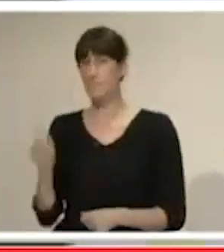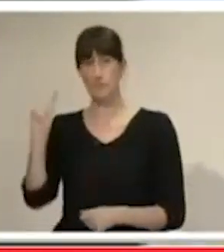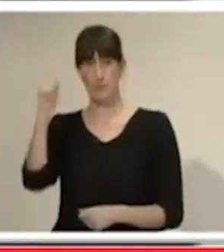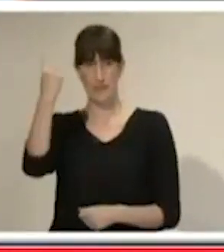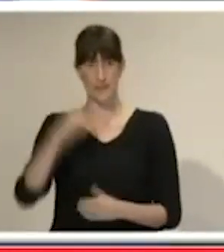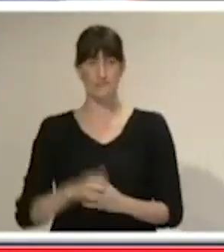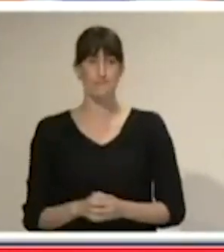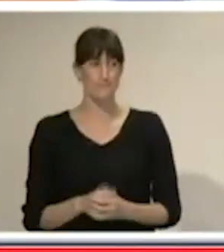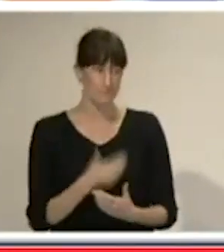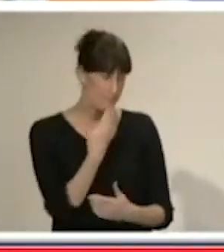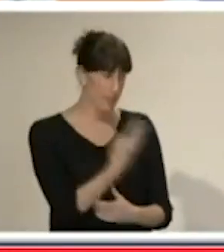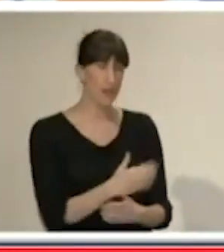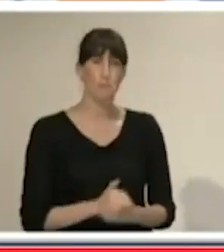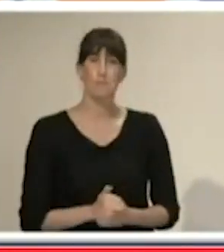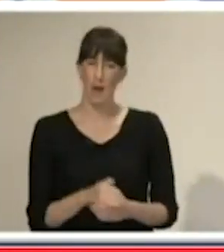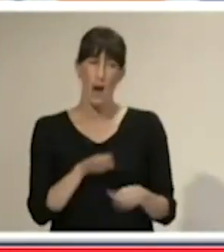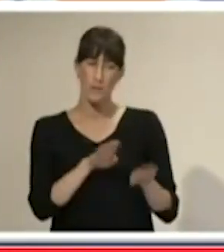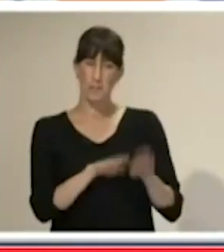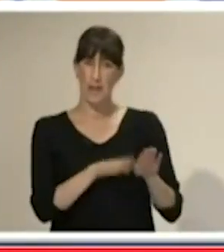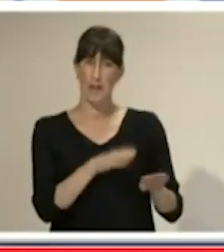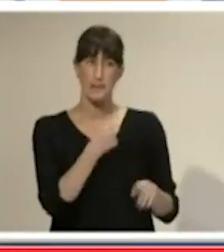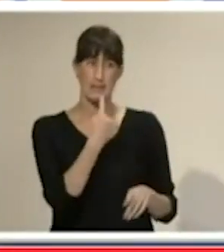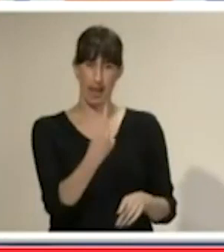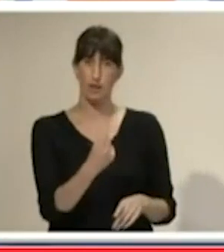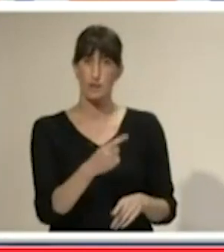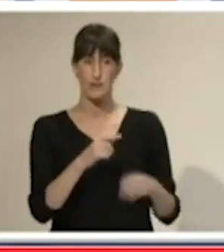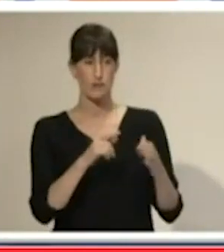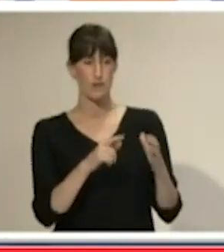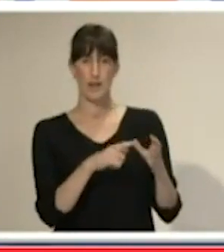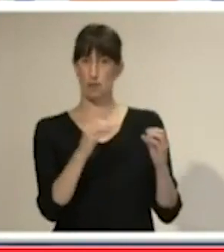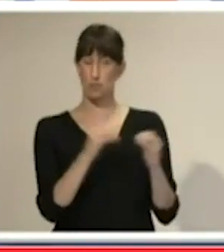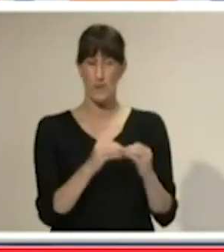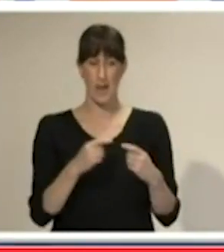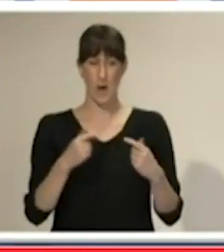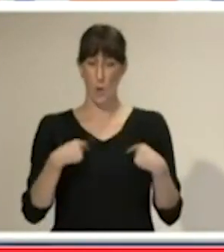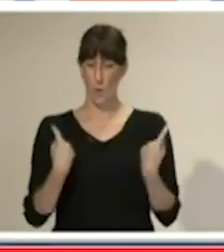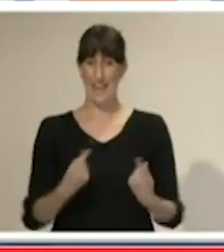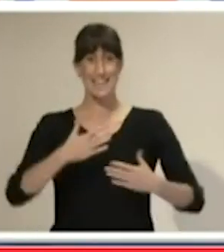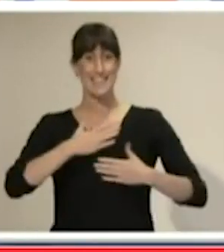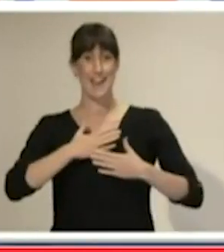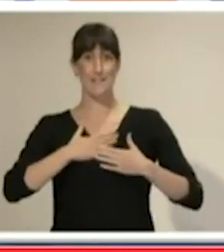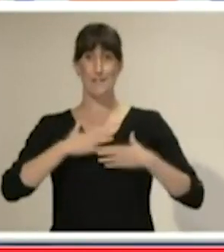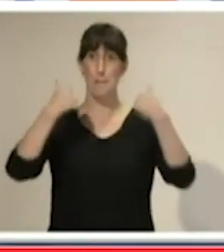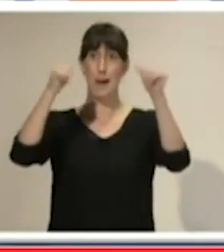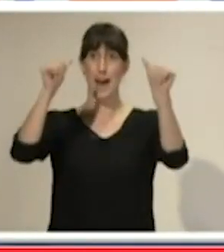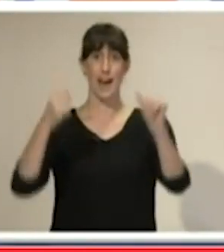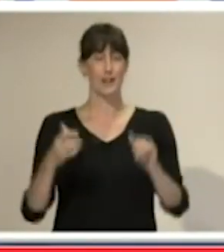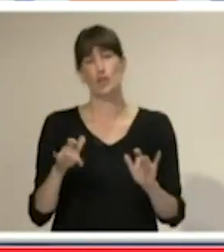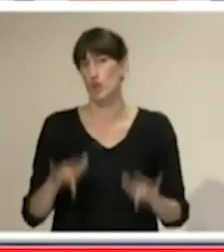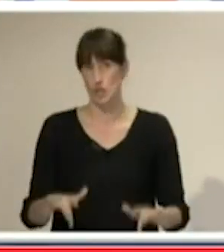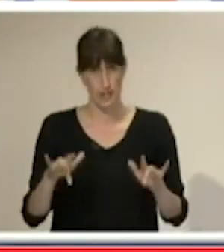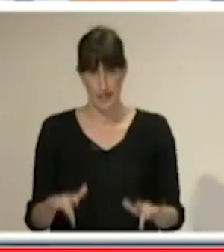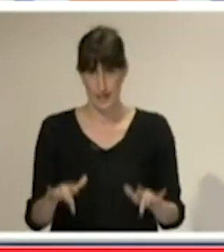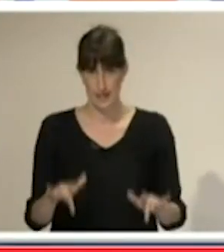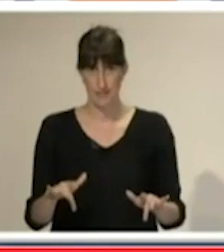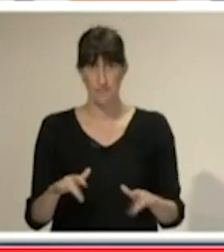way that Dr. Bloomfield has that we are not out of the woods yet. While our case numbers remain low, we will still have cases,